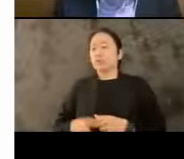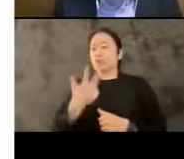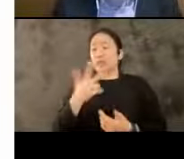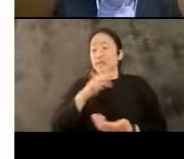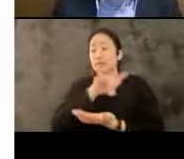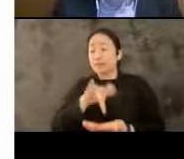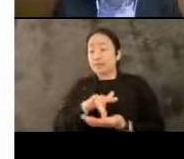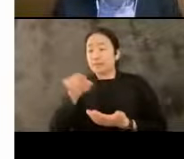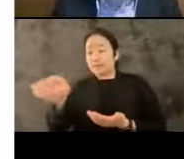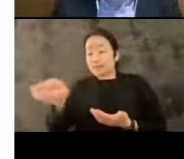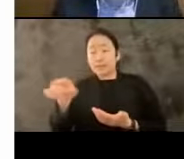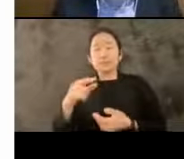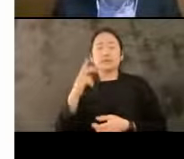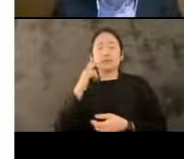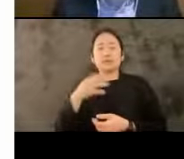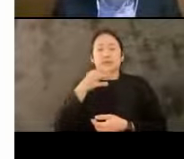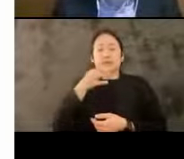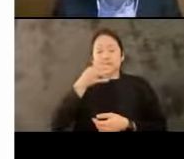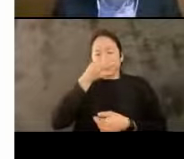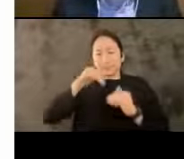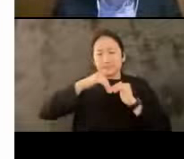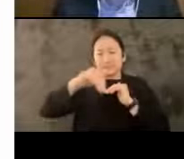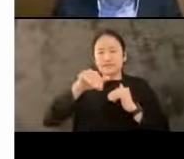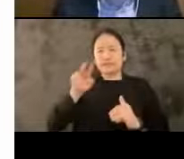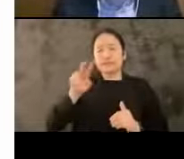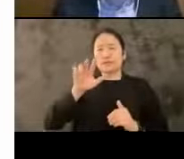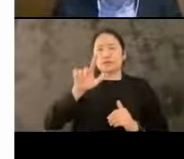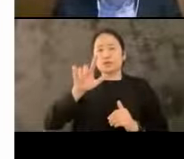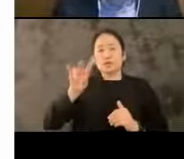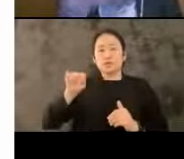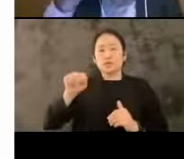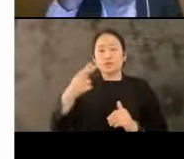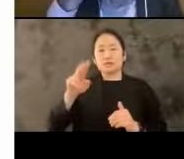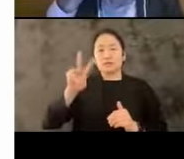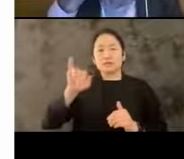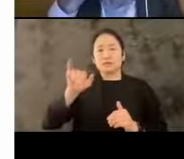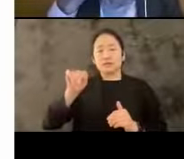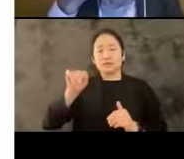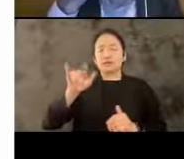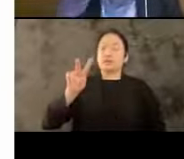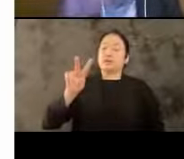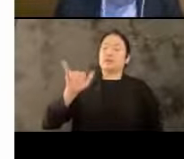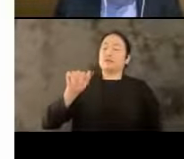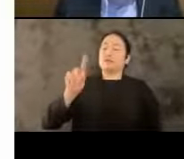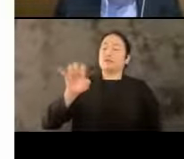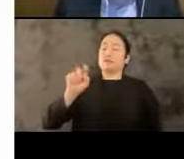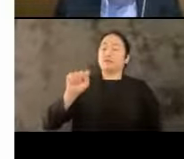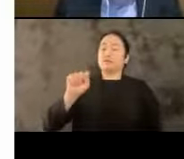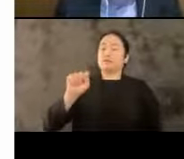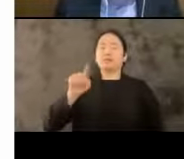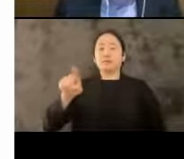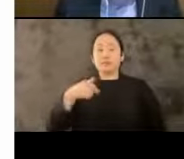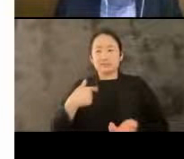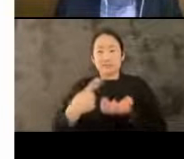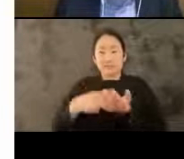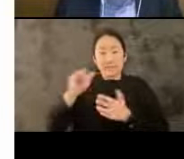the viaduct, and they are kind of still up for consideration as far as whether or not there should be a station at the viaduct or if